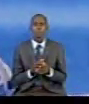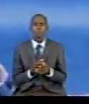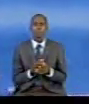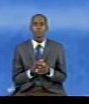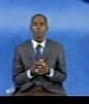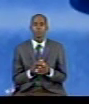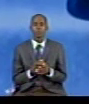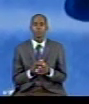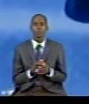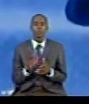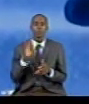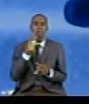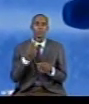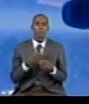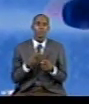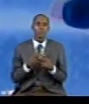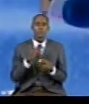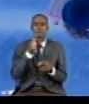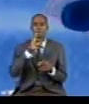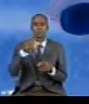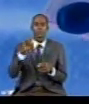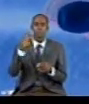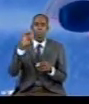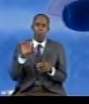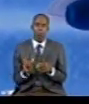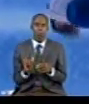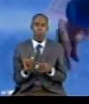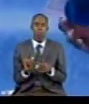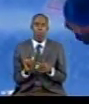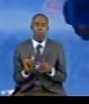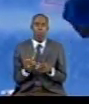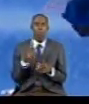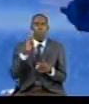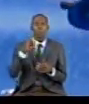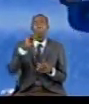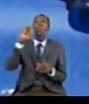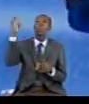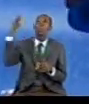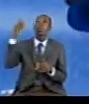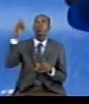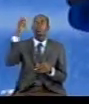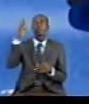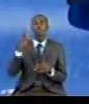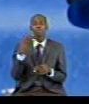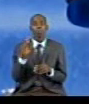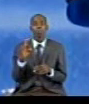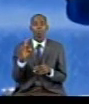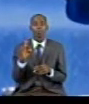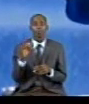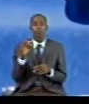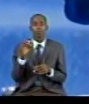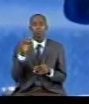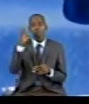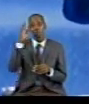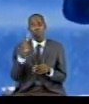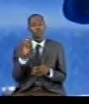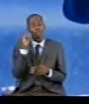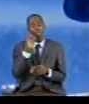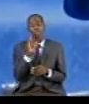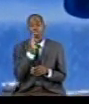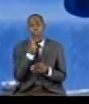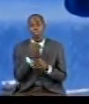My name is Sister Joy Agbanabiri. By the special grace of God, I'm saved. The Lord has seen me